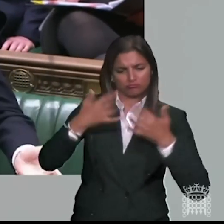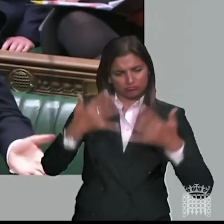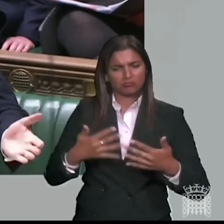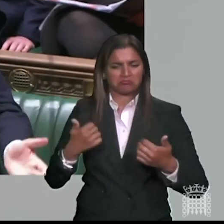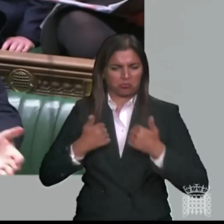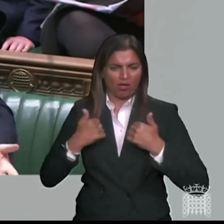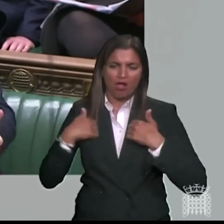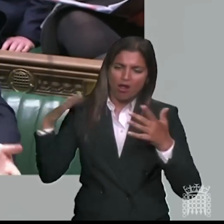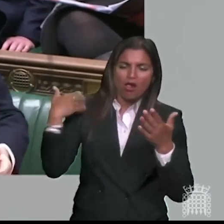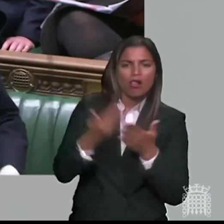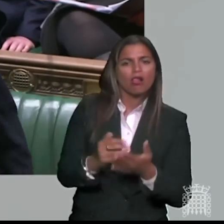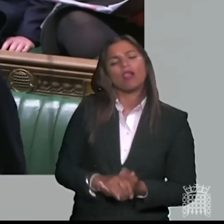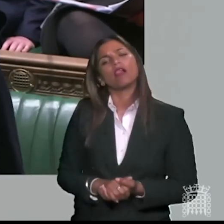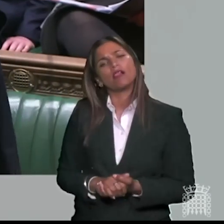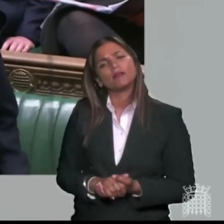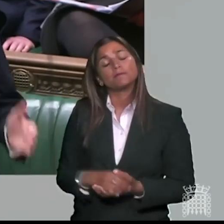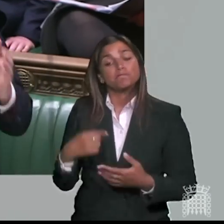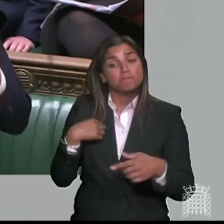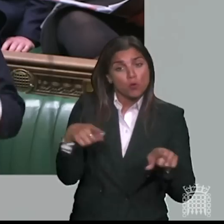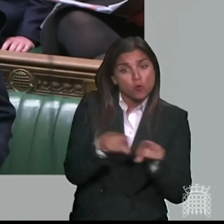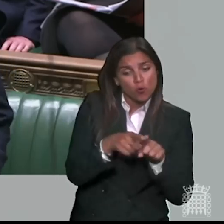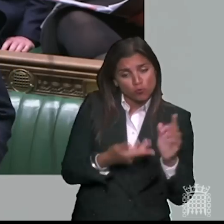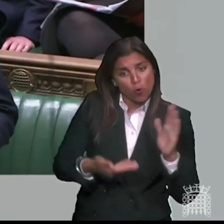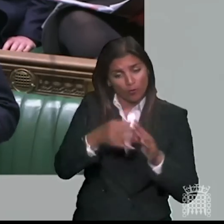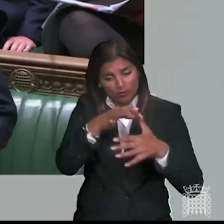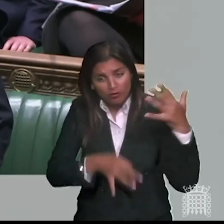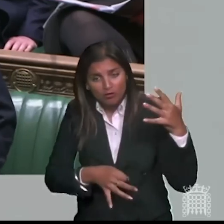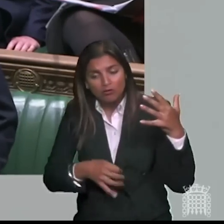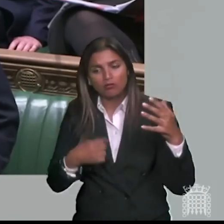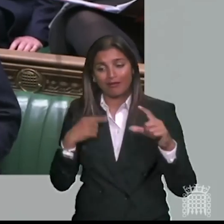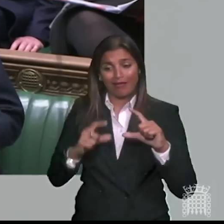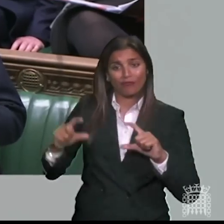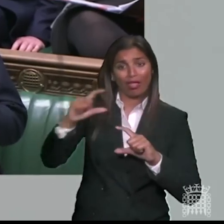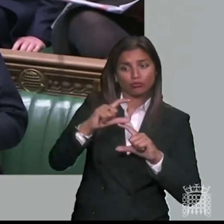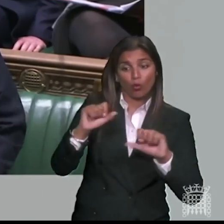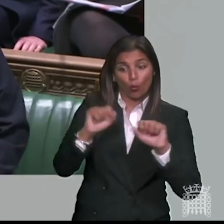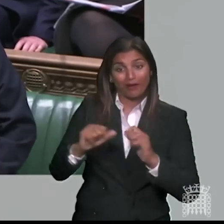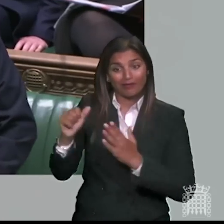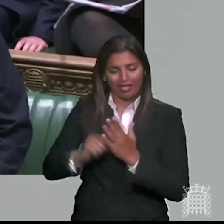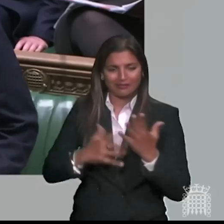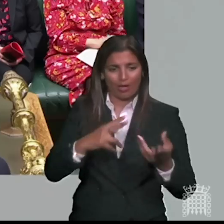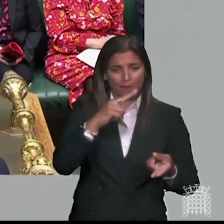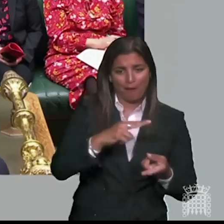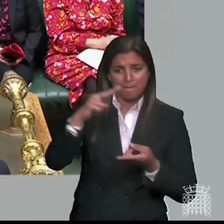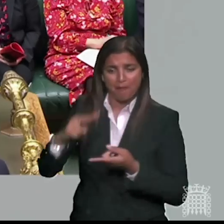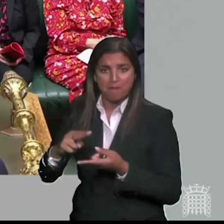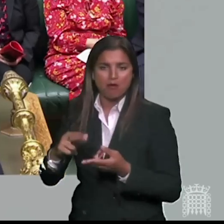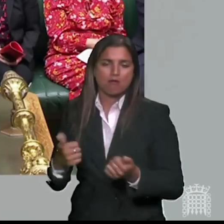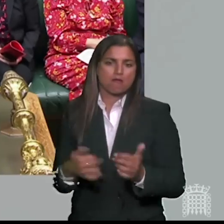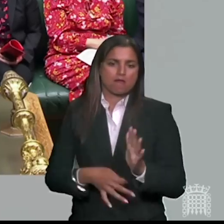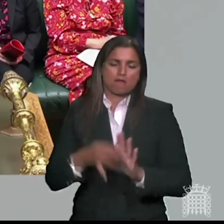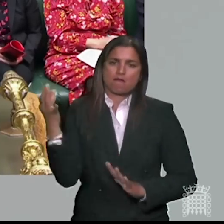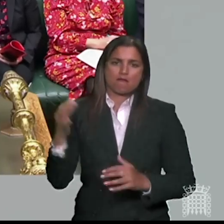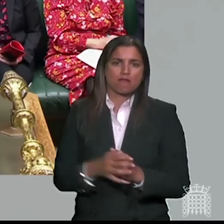But look at what we have done more broadly. Inflation and waiting lists coming down, growth